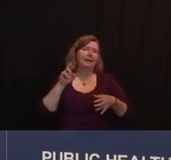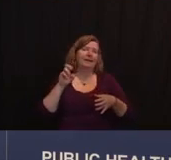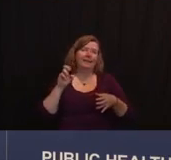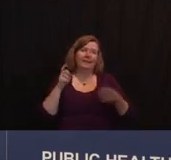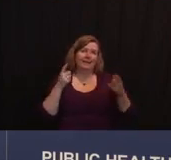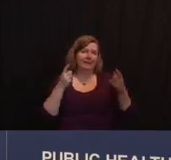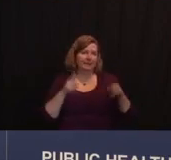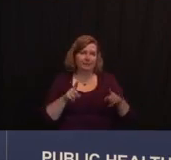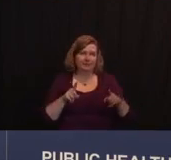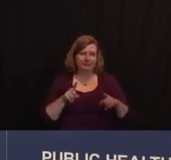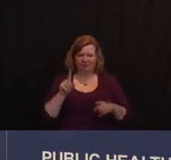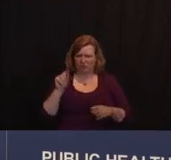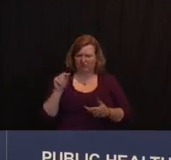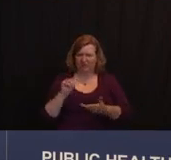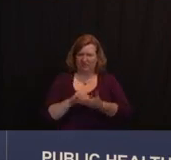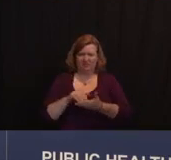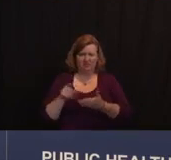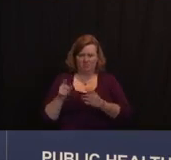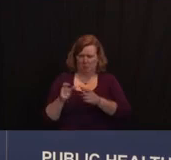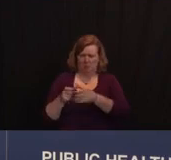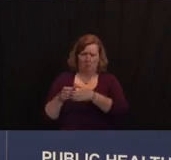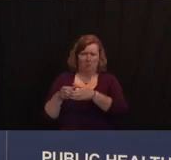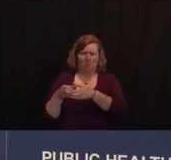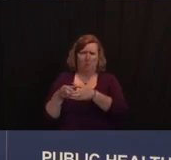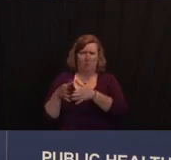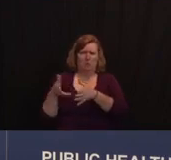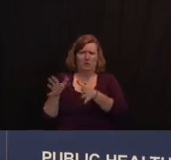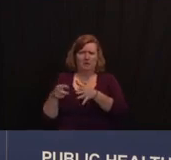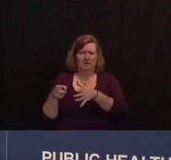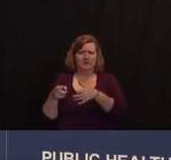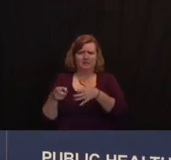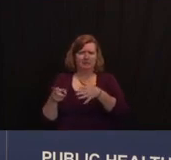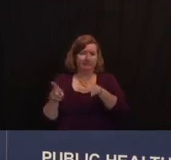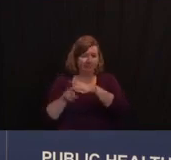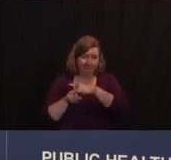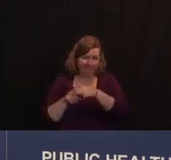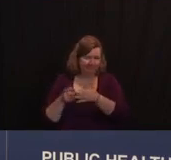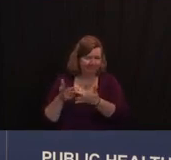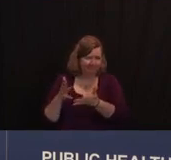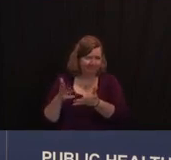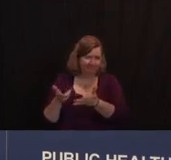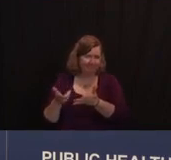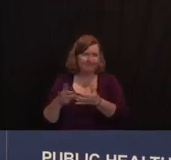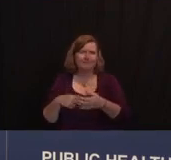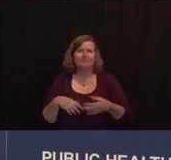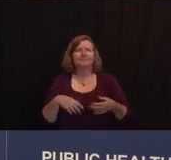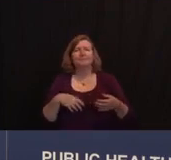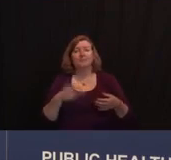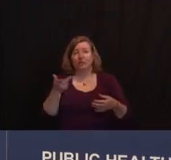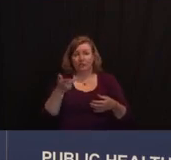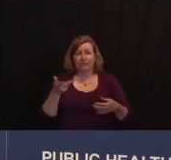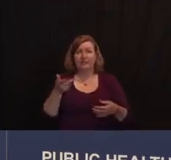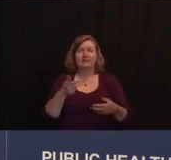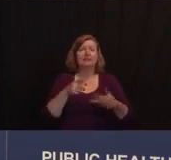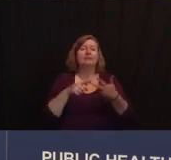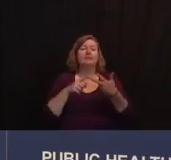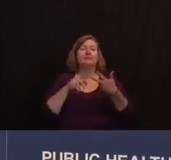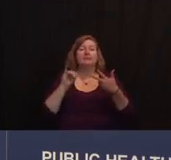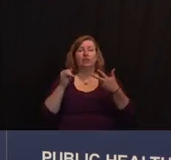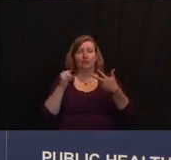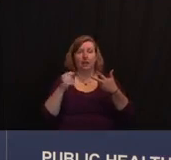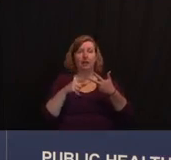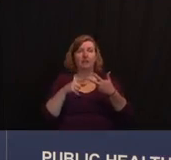in a small trial. And so with these vaccines, with the 3 that we had, including the J&J, the